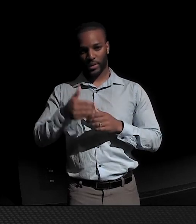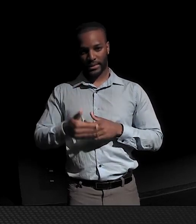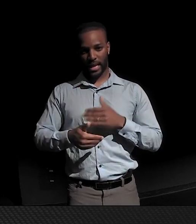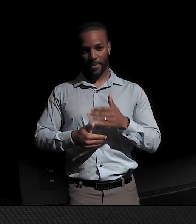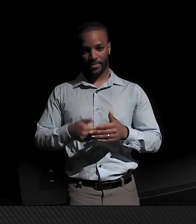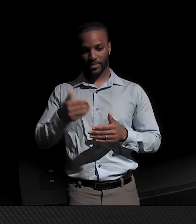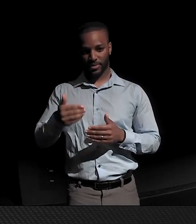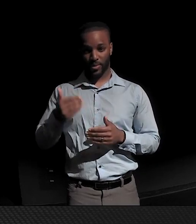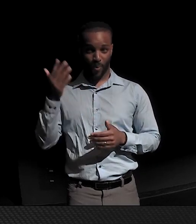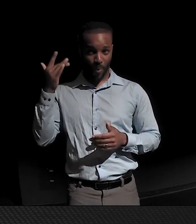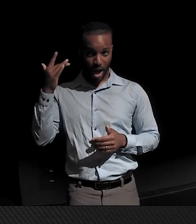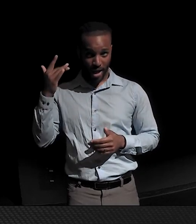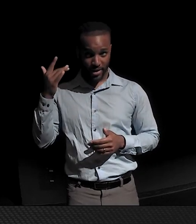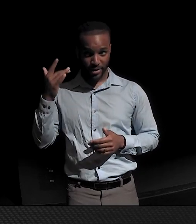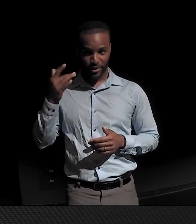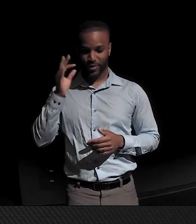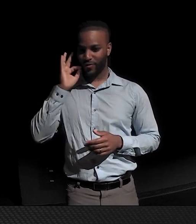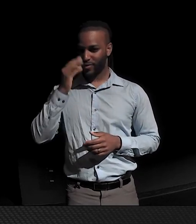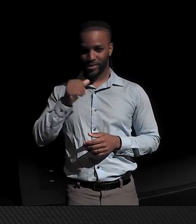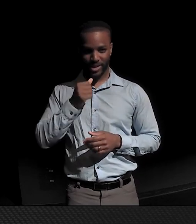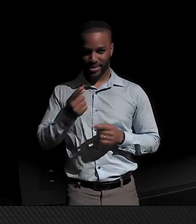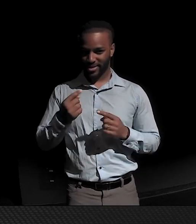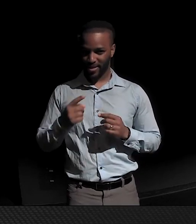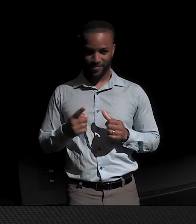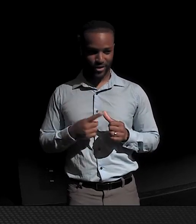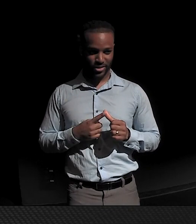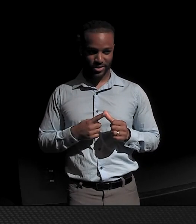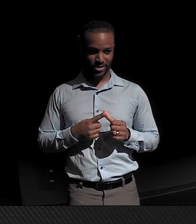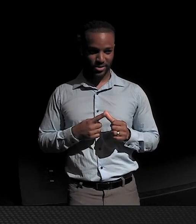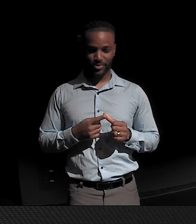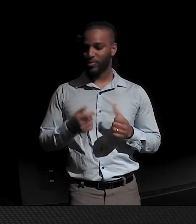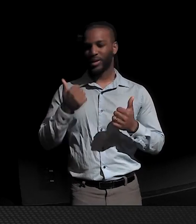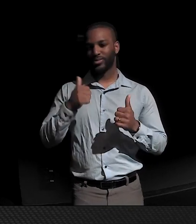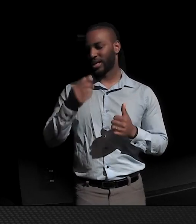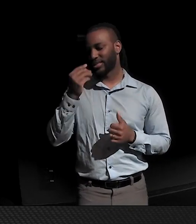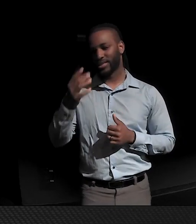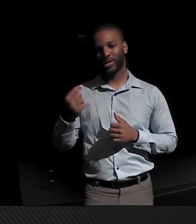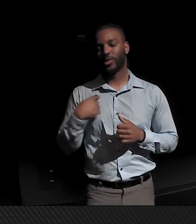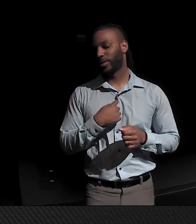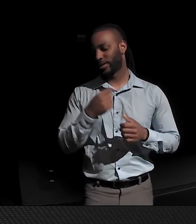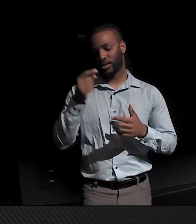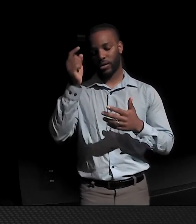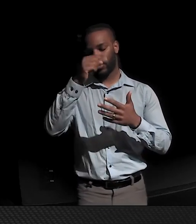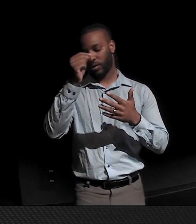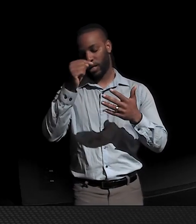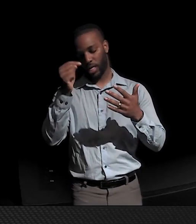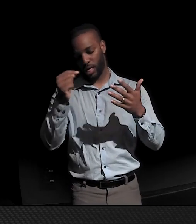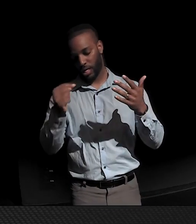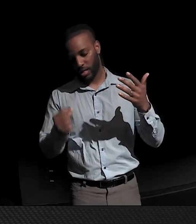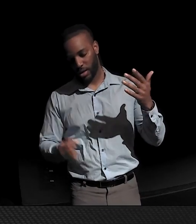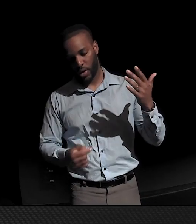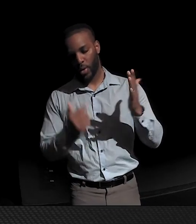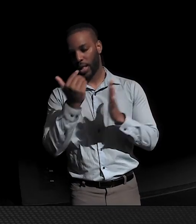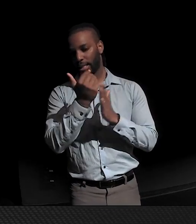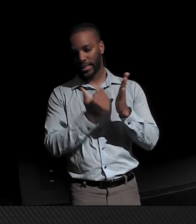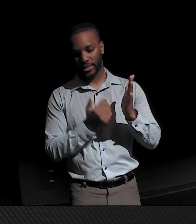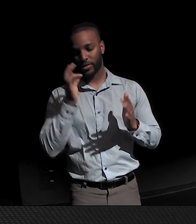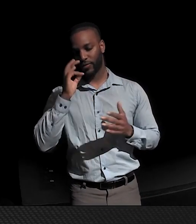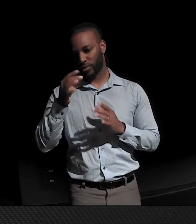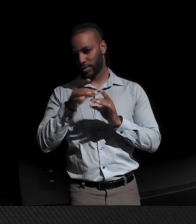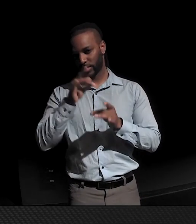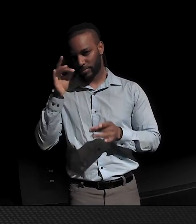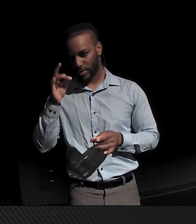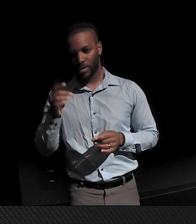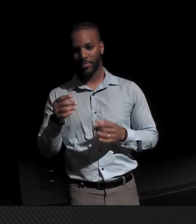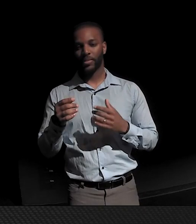Why? Because the fruit doesn't come first. What I'm trying to tell you, we could go through all the entire list of the fruit of the Spirit. We could go